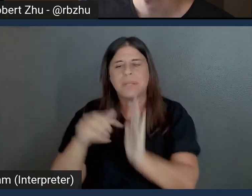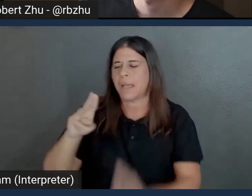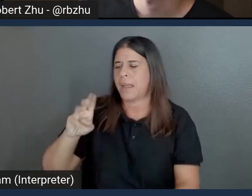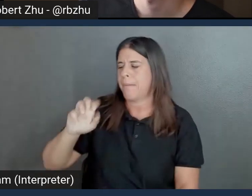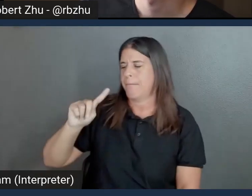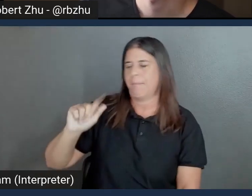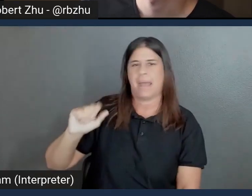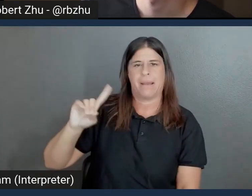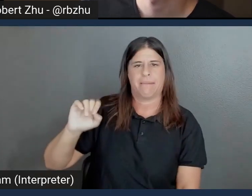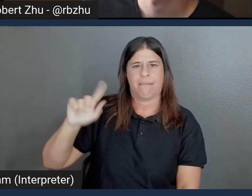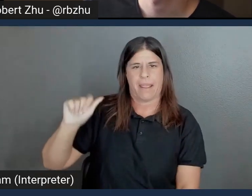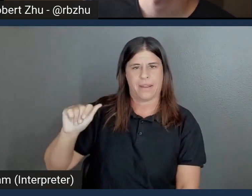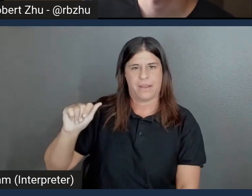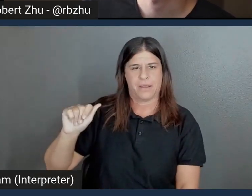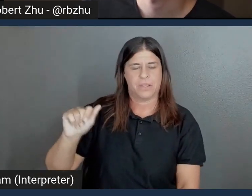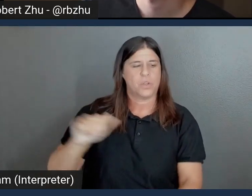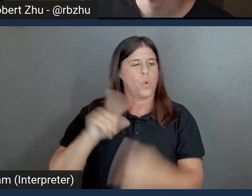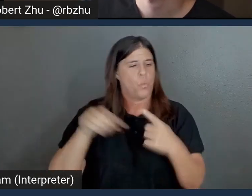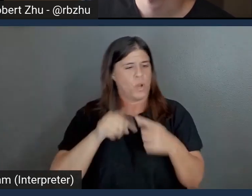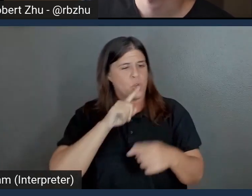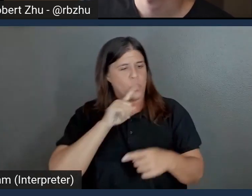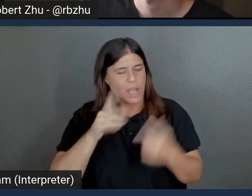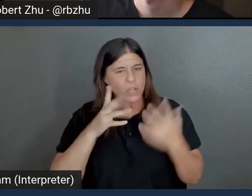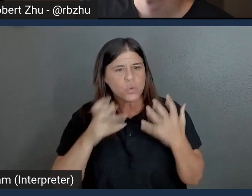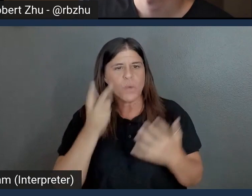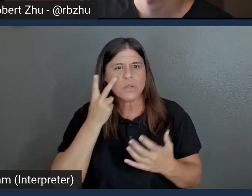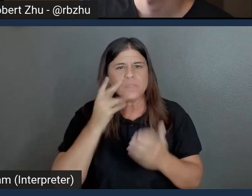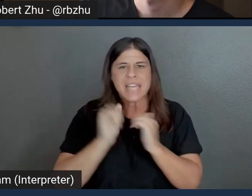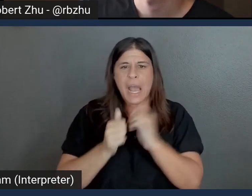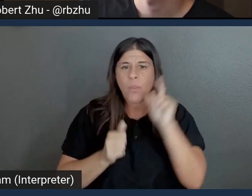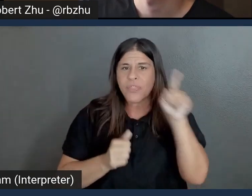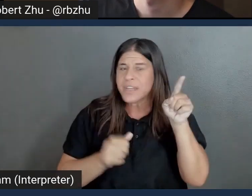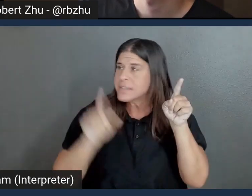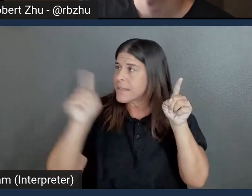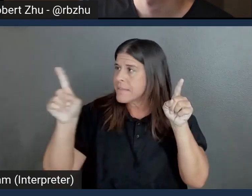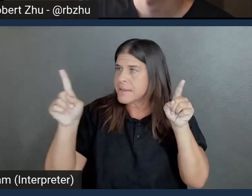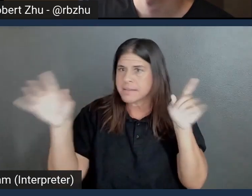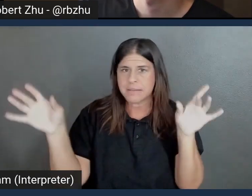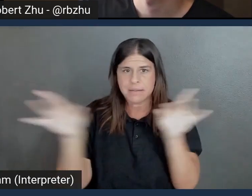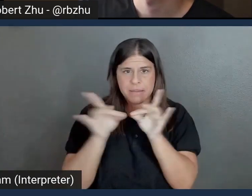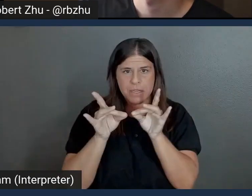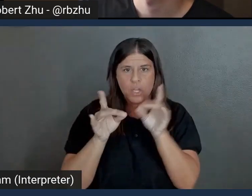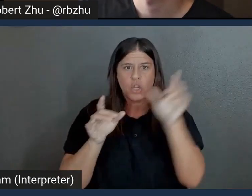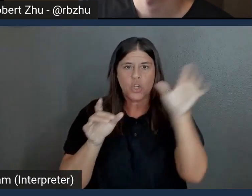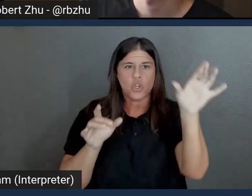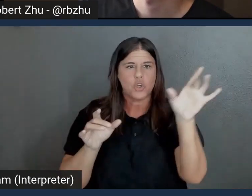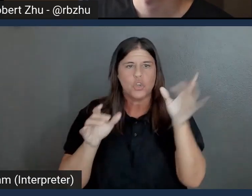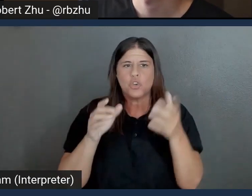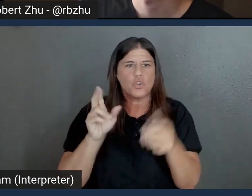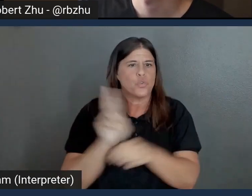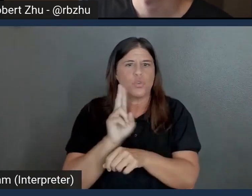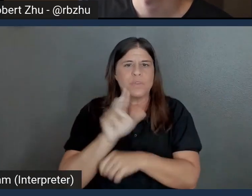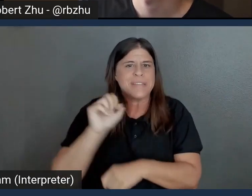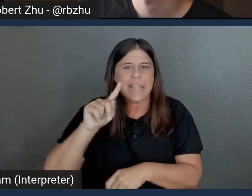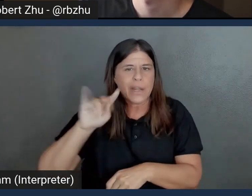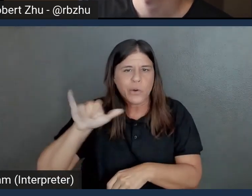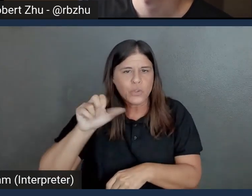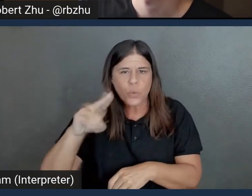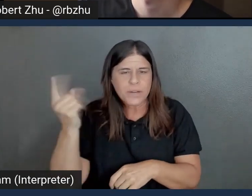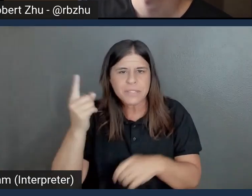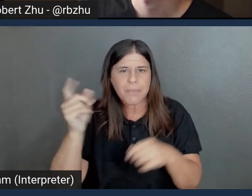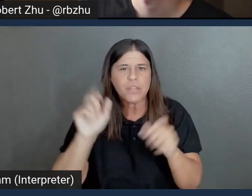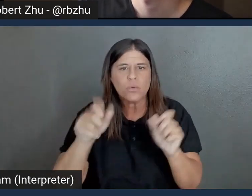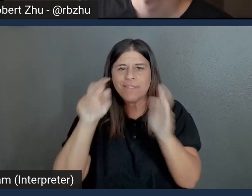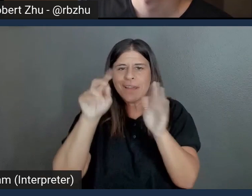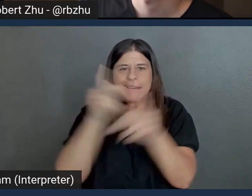there. So, when you actually want to go find out how 2 items are related, you join them using, an inner join or something like that. And it has to calculate